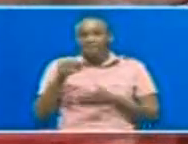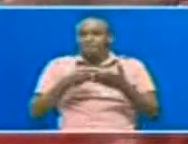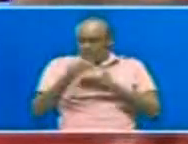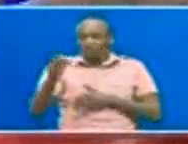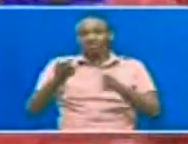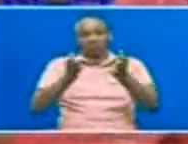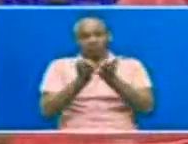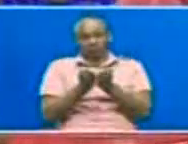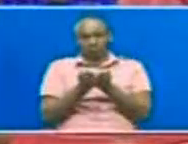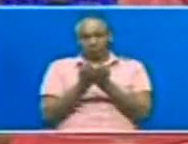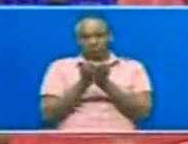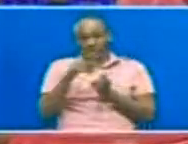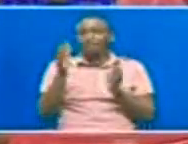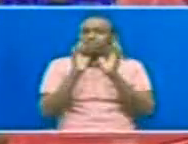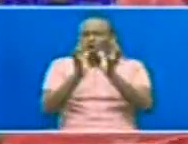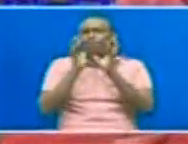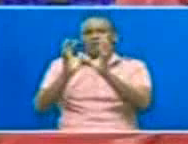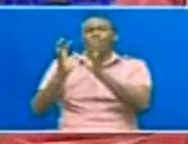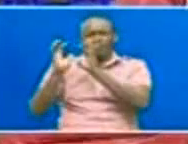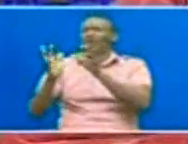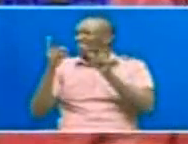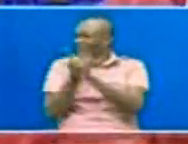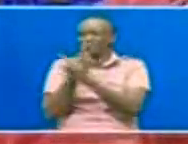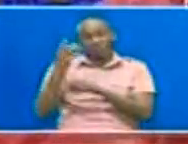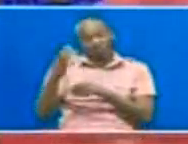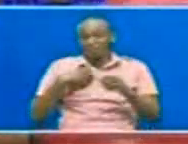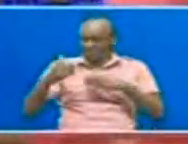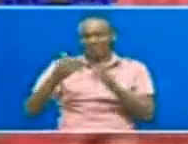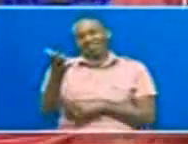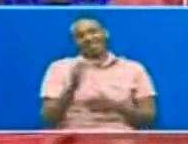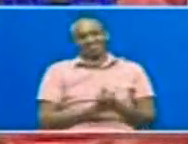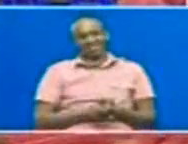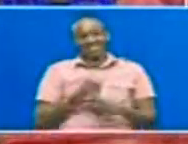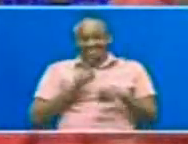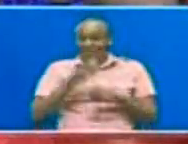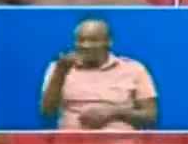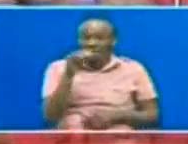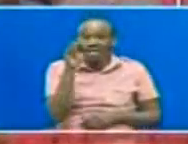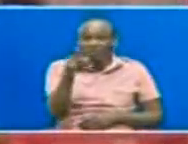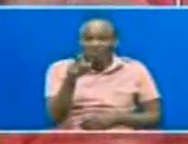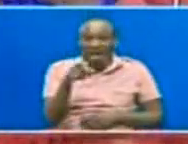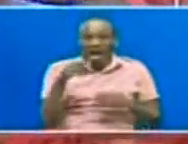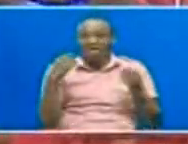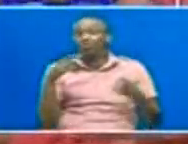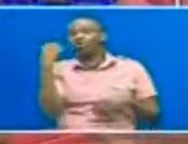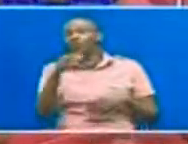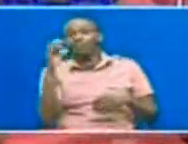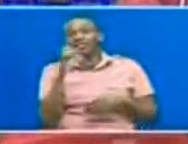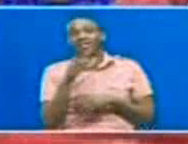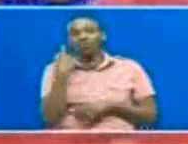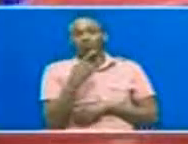give to the kids to be playing. And then when I went there, I asked them, how many people have left